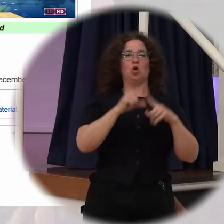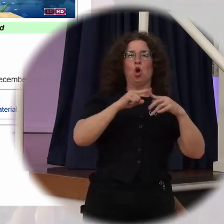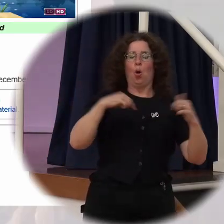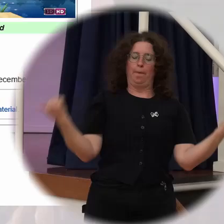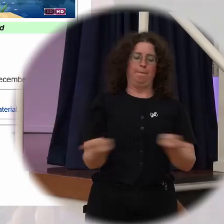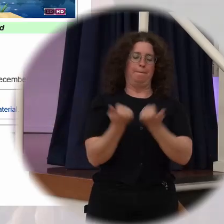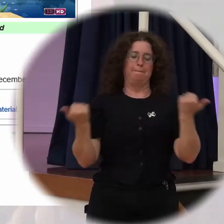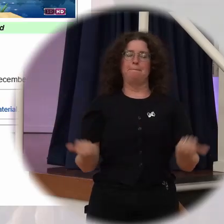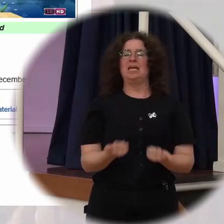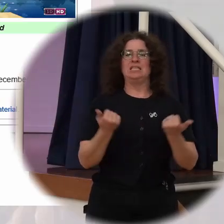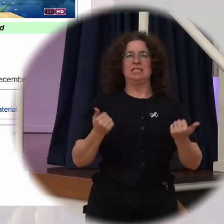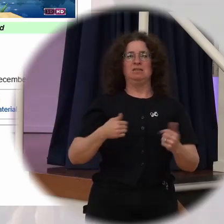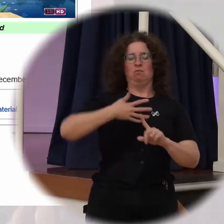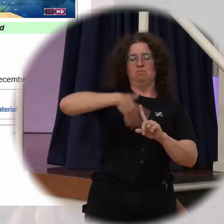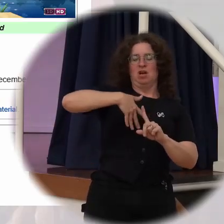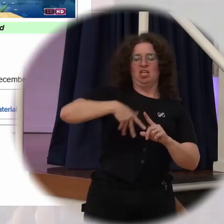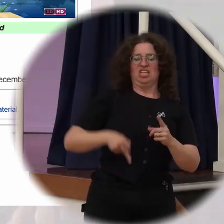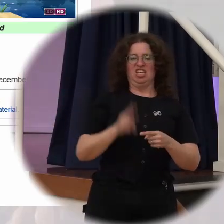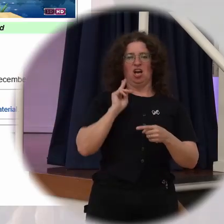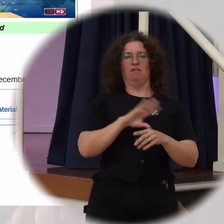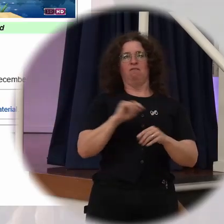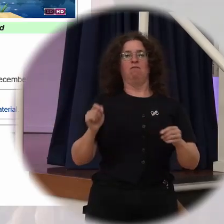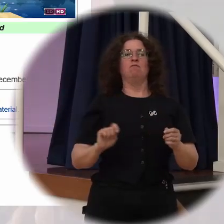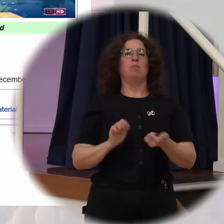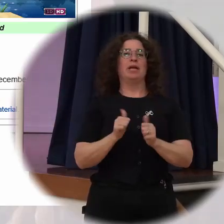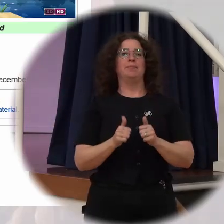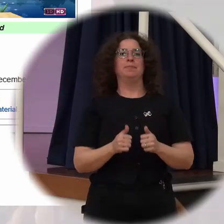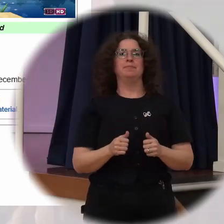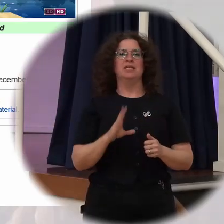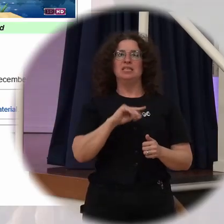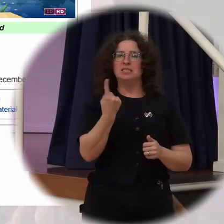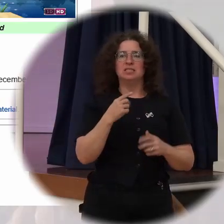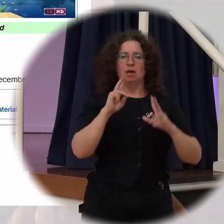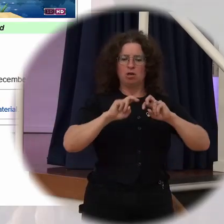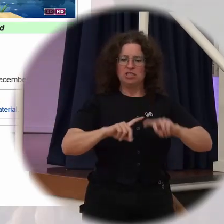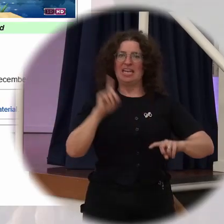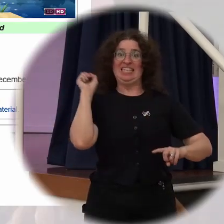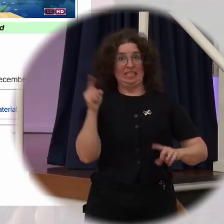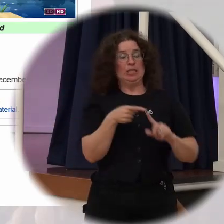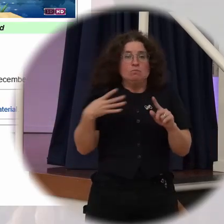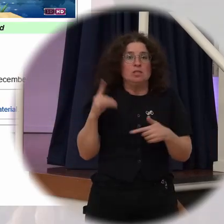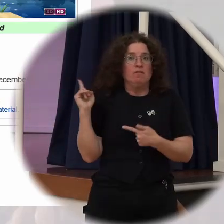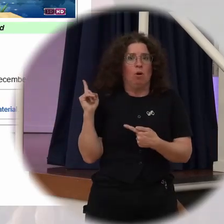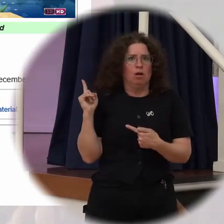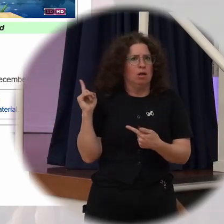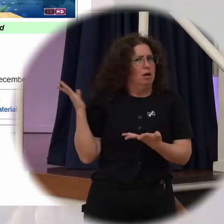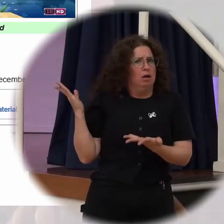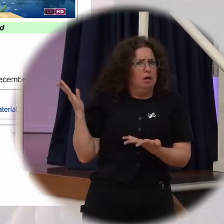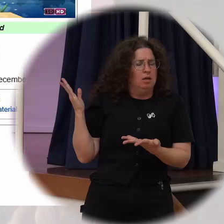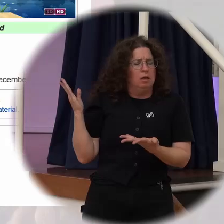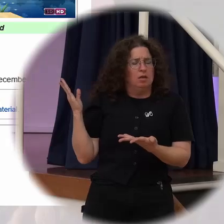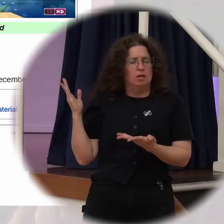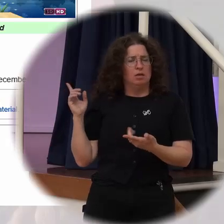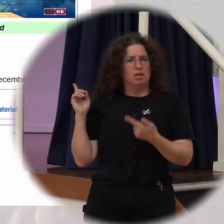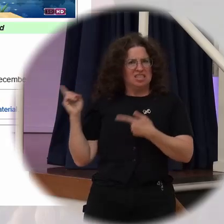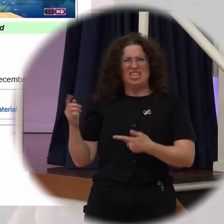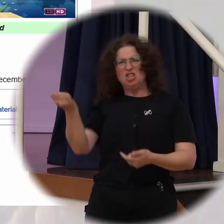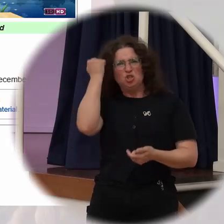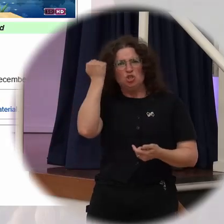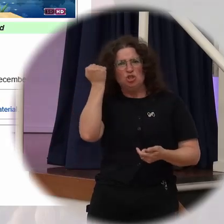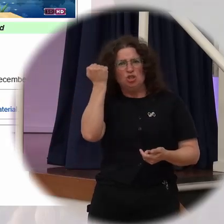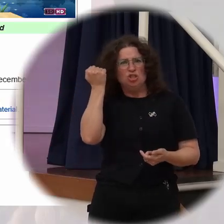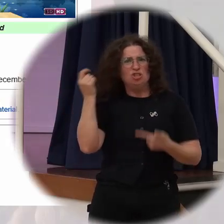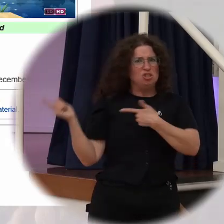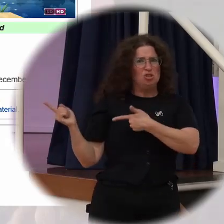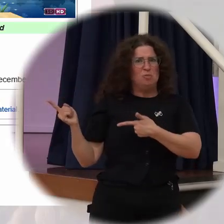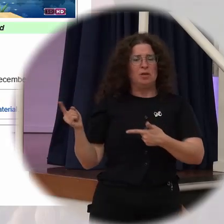of stuff, behind the scenes cut stuff from games. And for some reason, someone studied this particular web game. And this is a stupid path I'm on, and